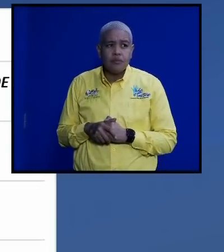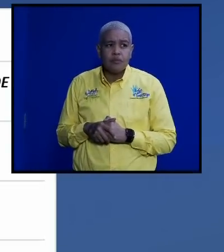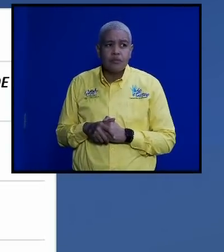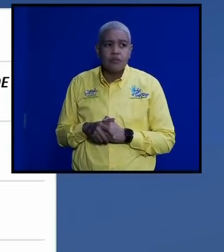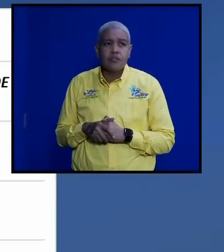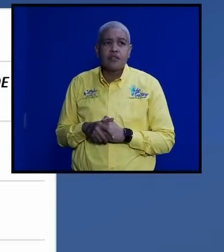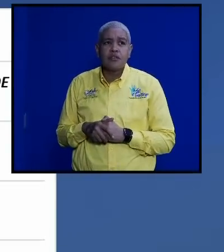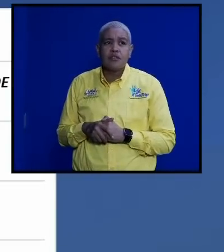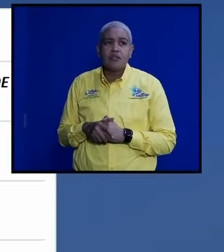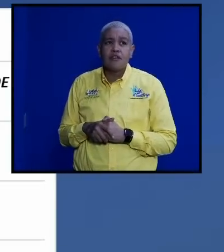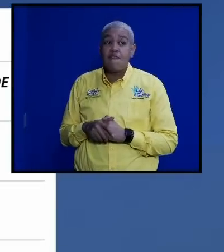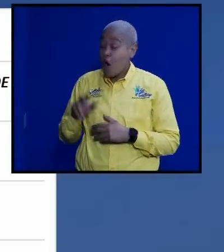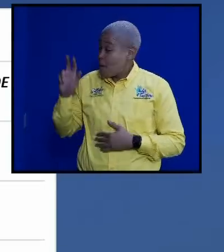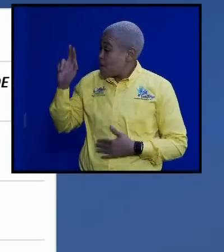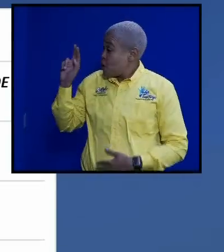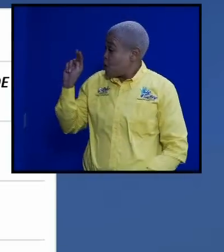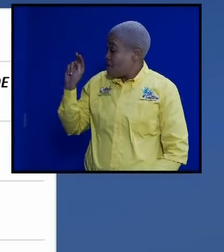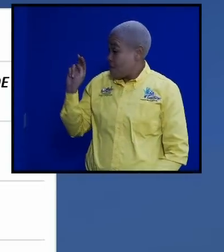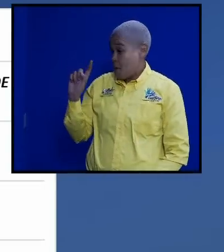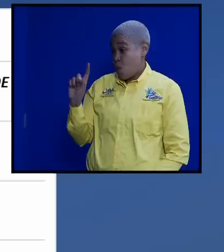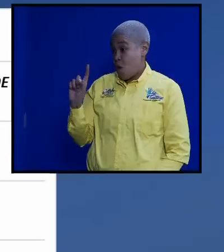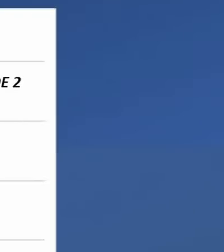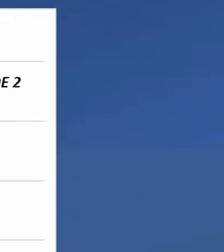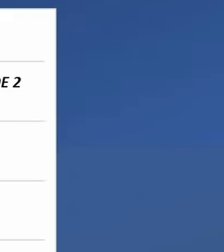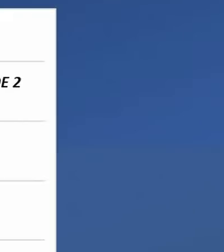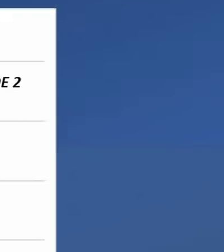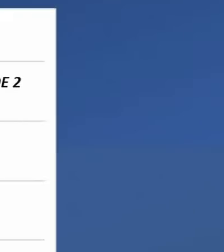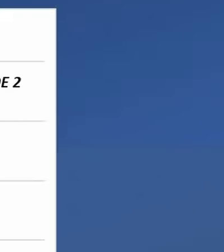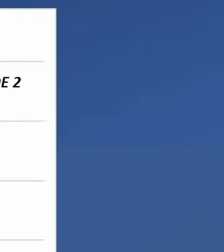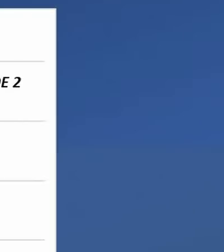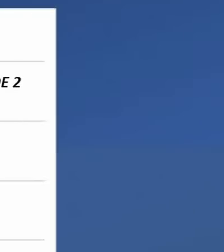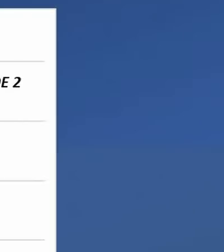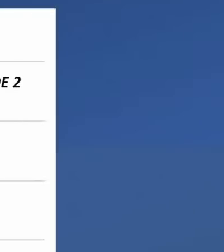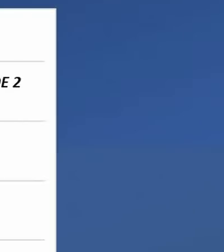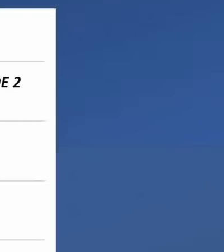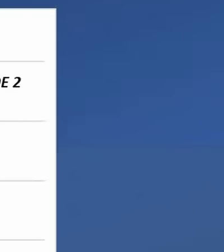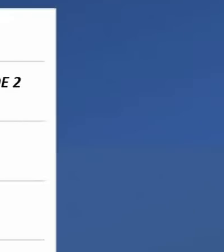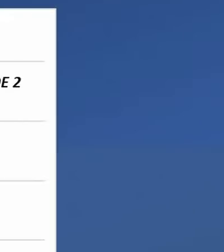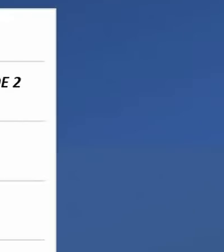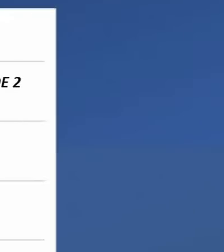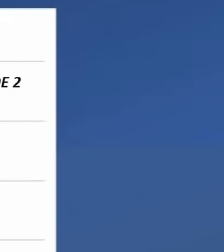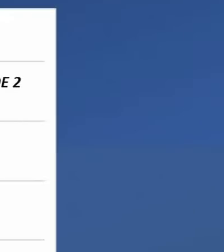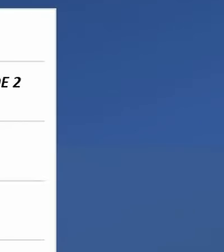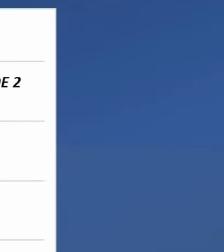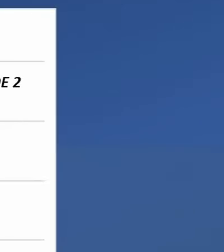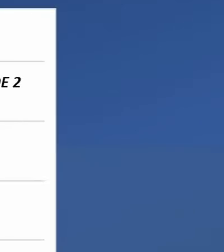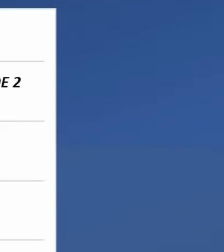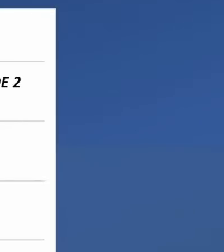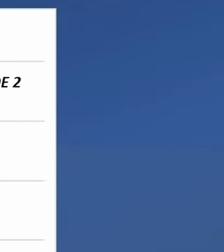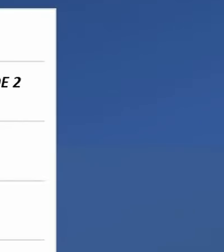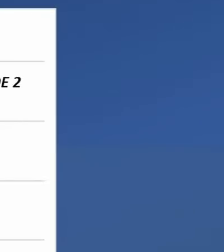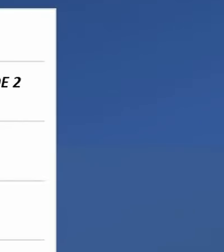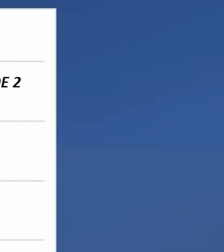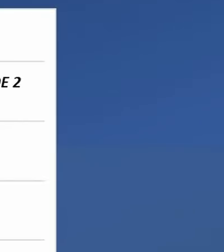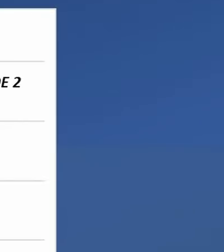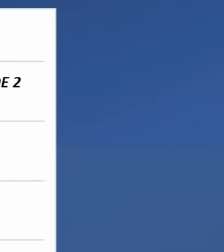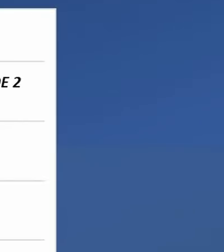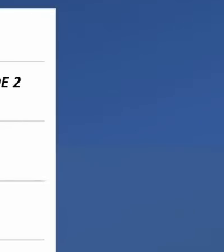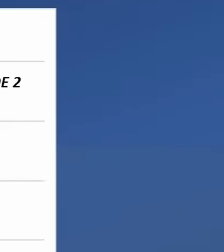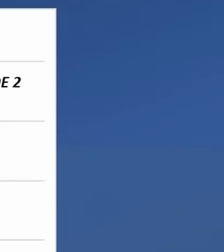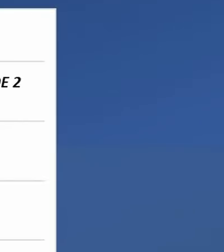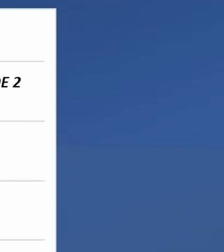From November 1 to 14, it shows you that there were approximately